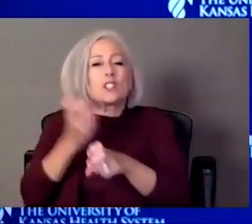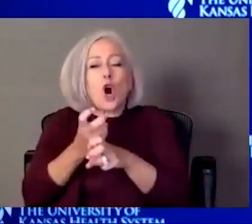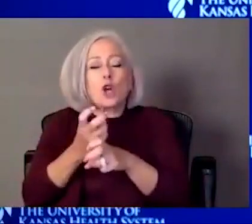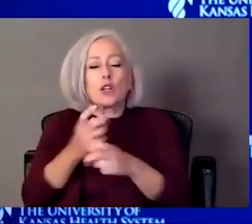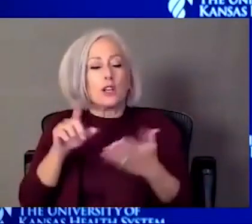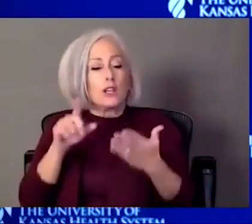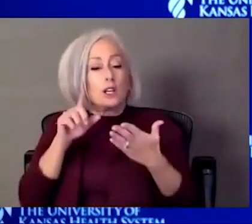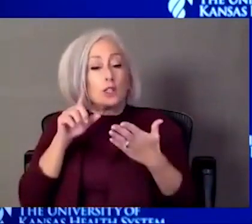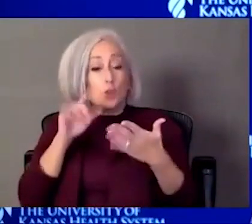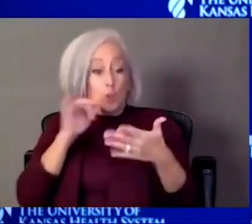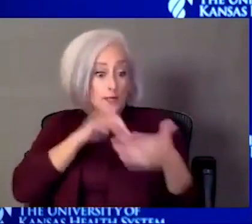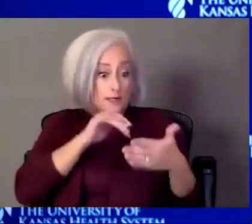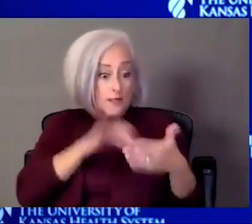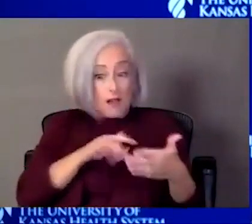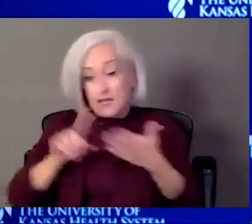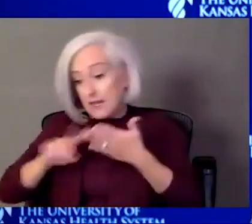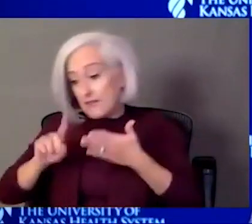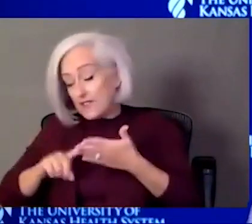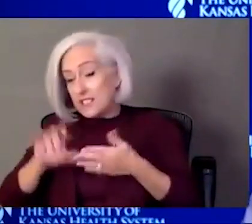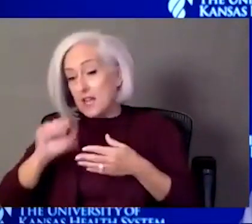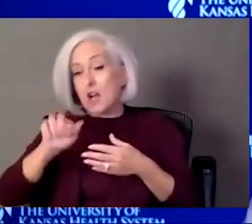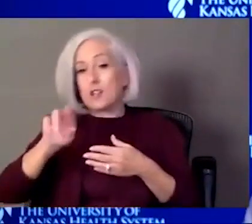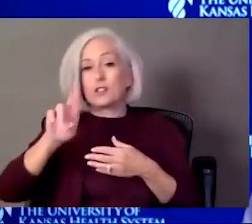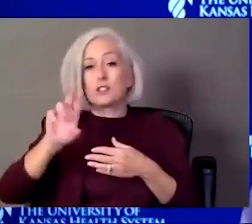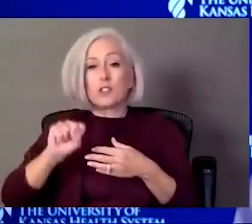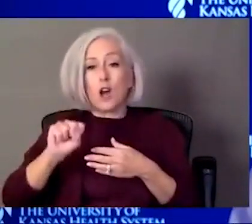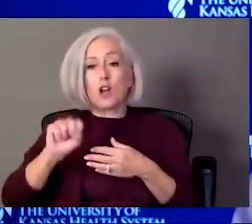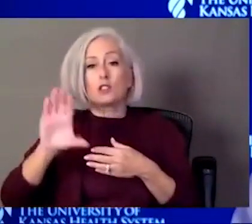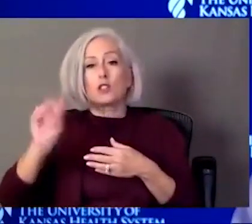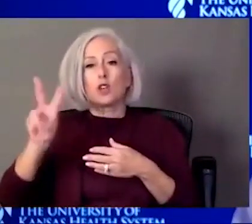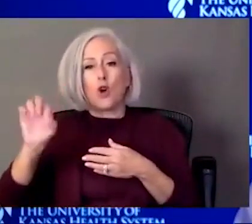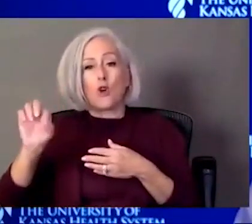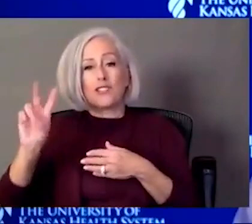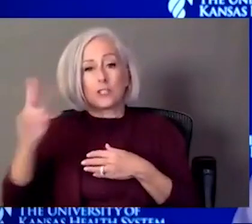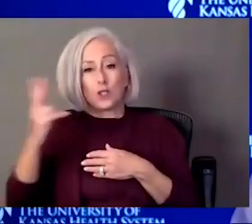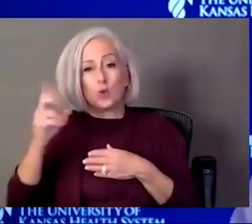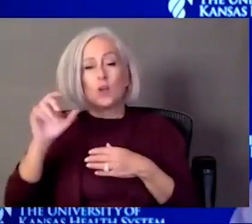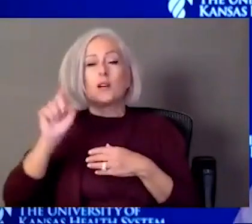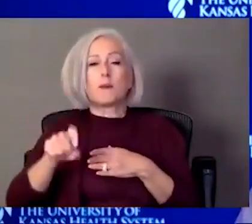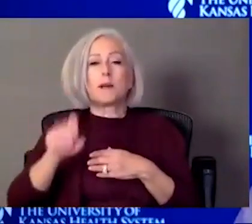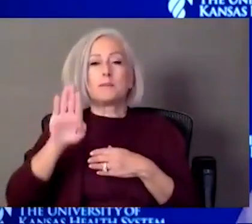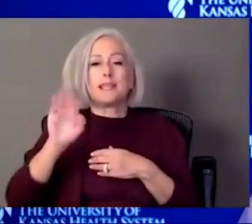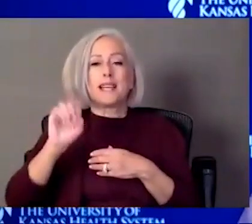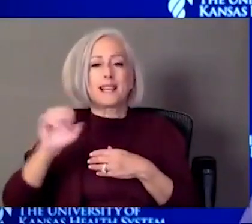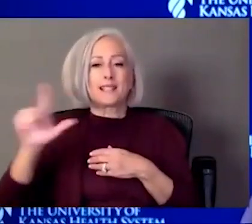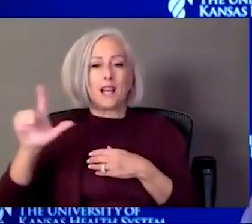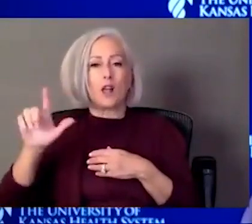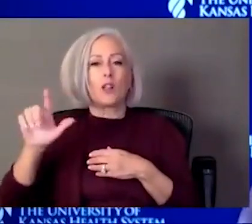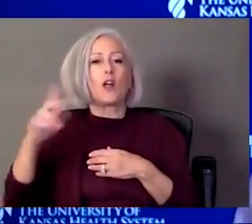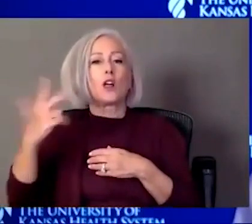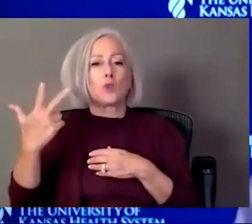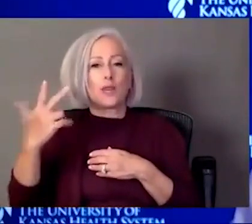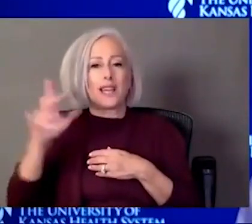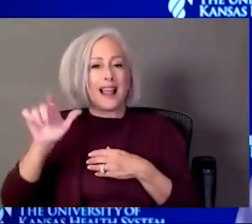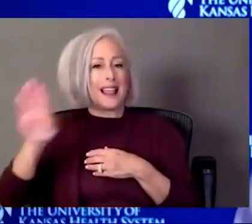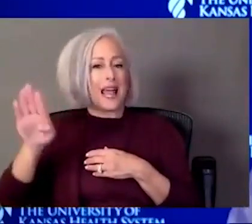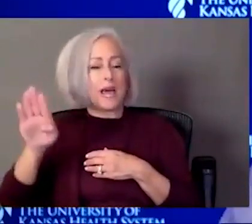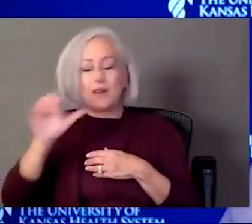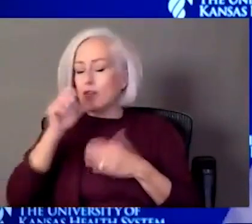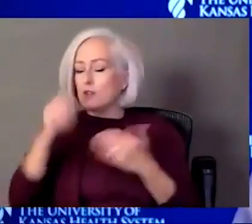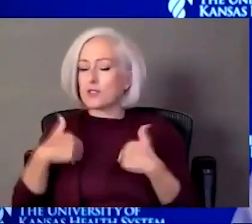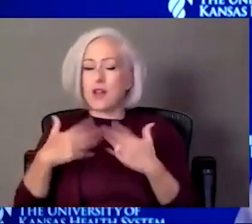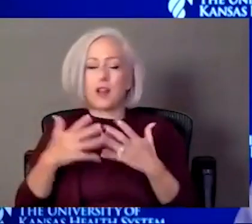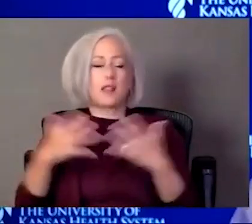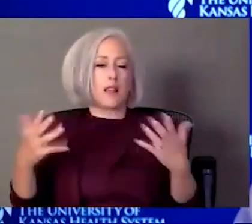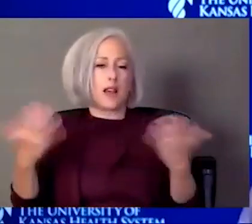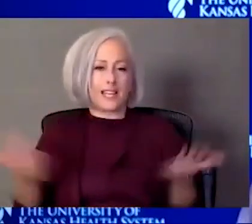on SARS-CoV-2, you need a biosafety lab, a Bcell-3, which they don't have many of those in the United States. So there's very few